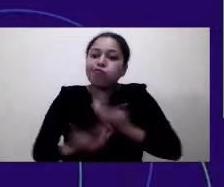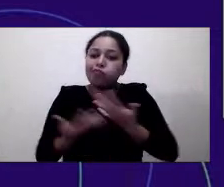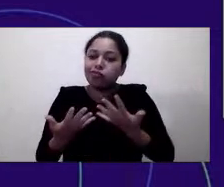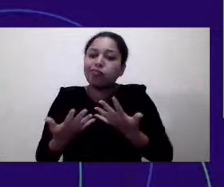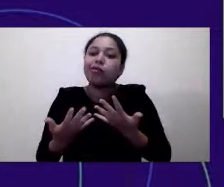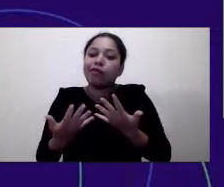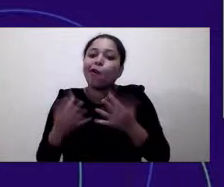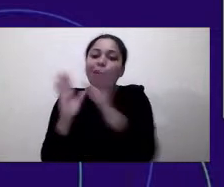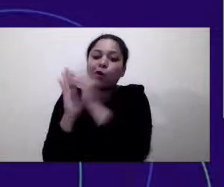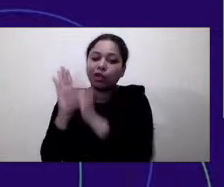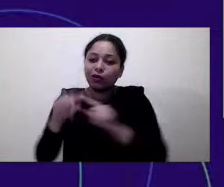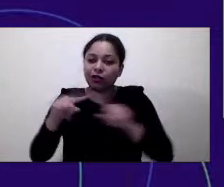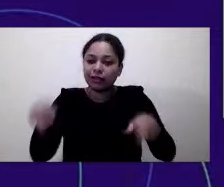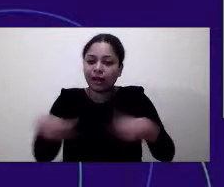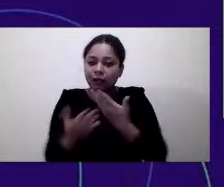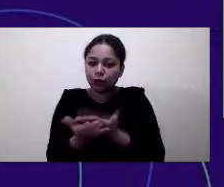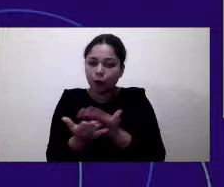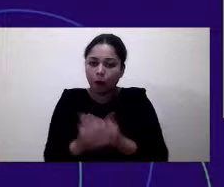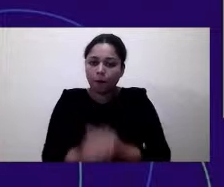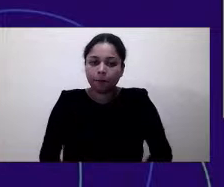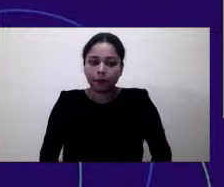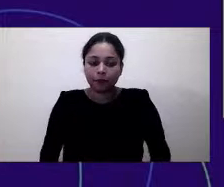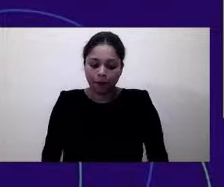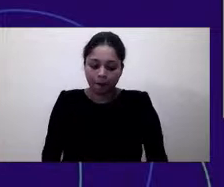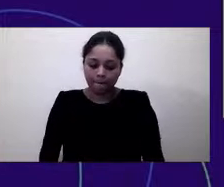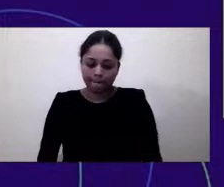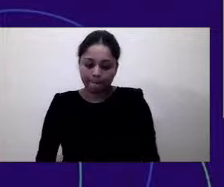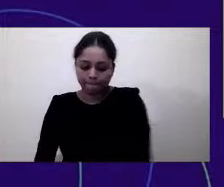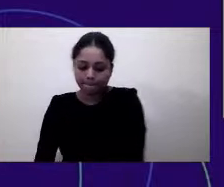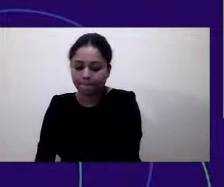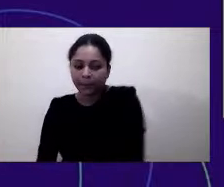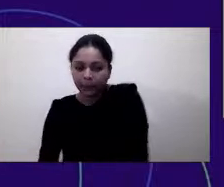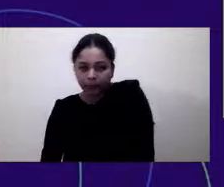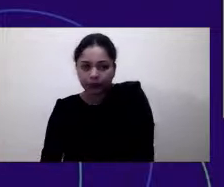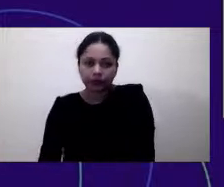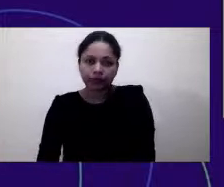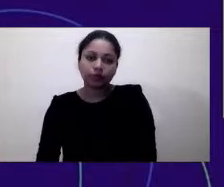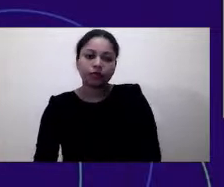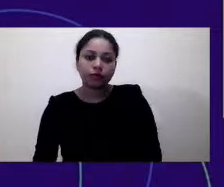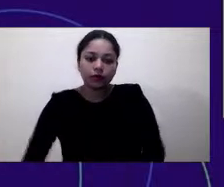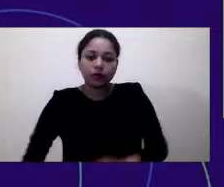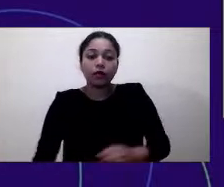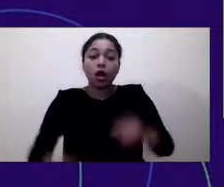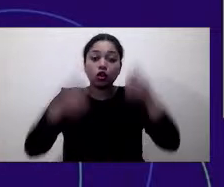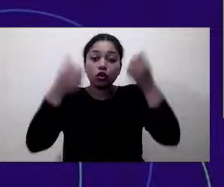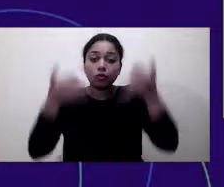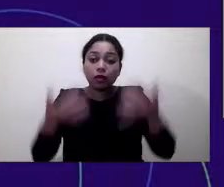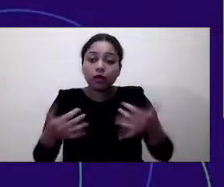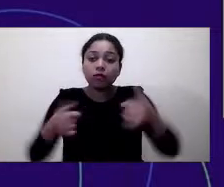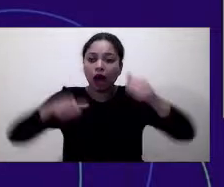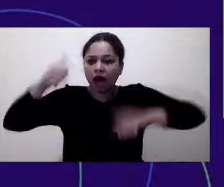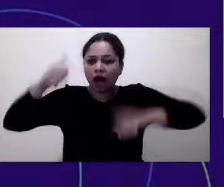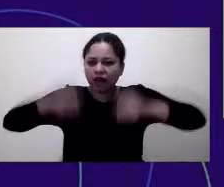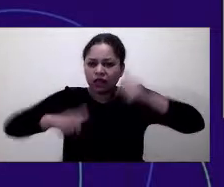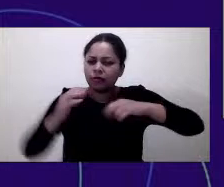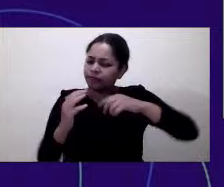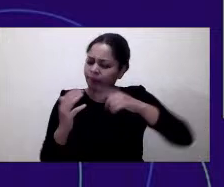Okay, so when we talk about assessment approaches in CLIL contexts, we can have a separate